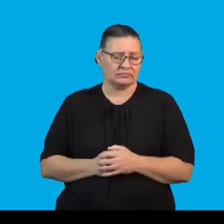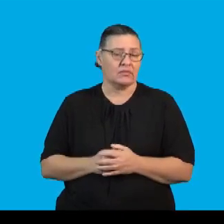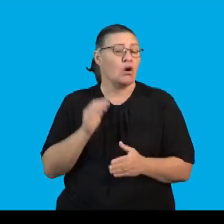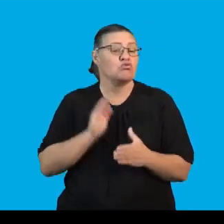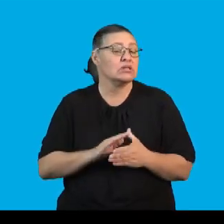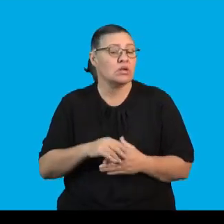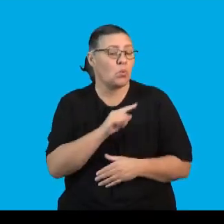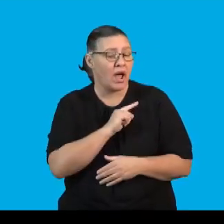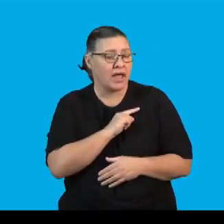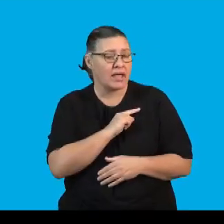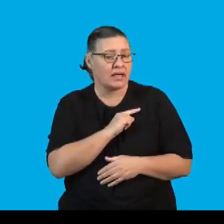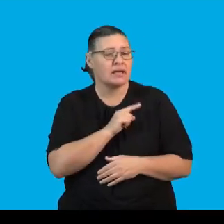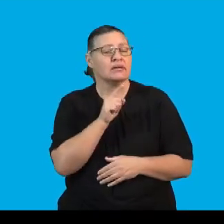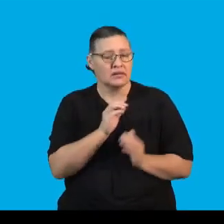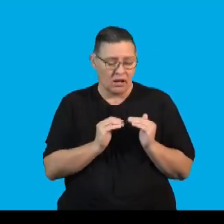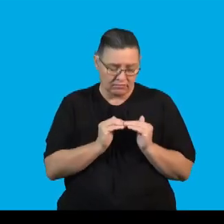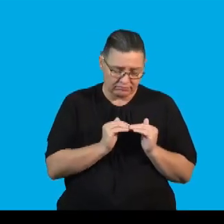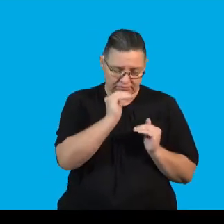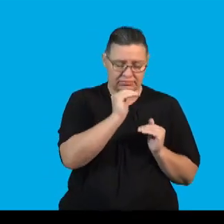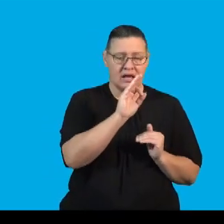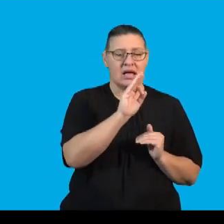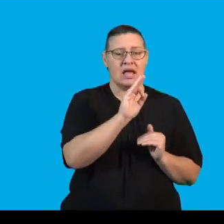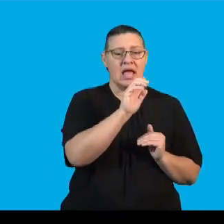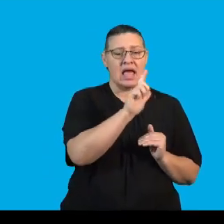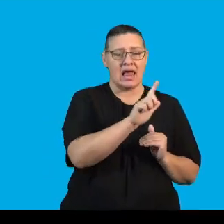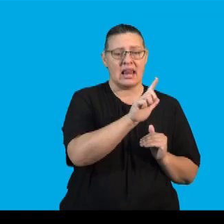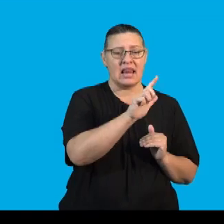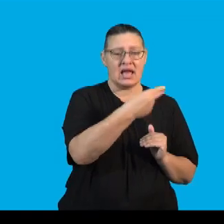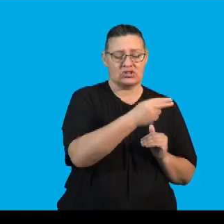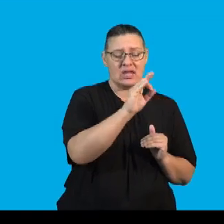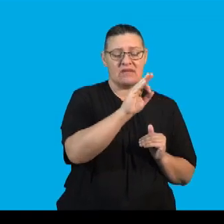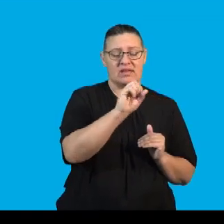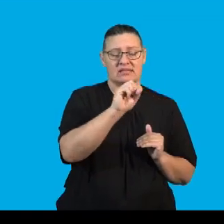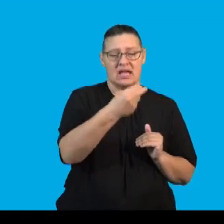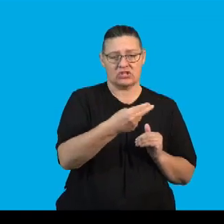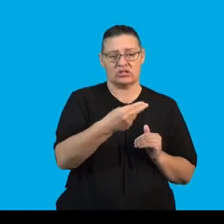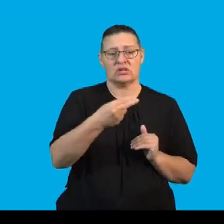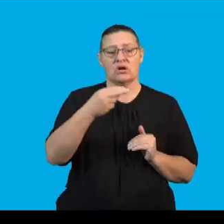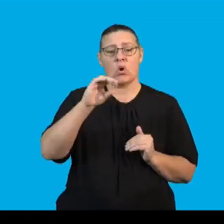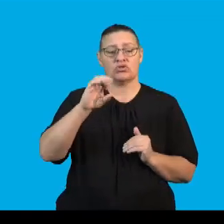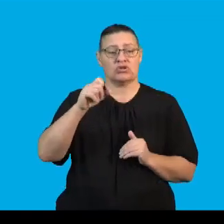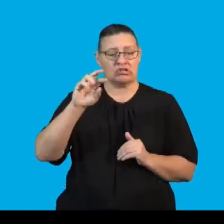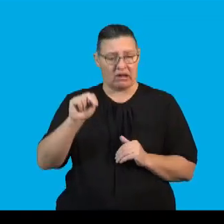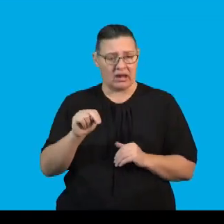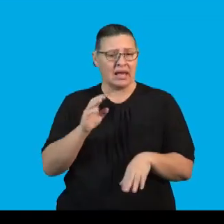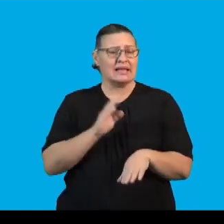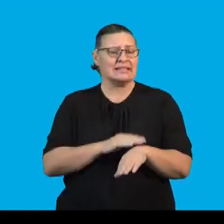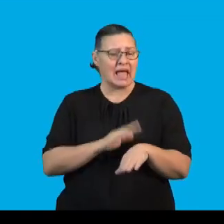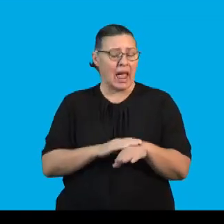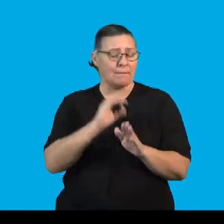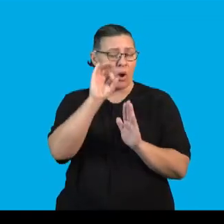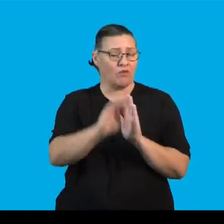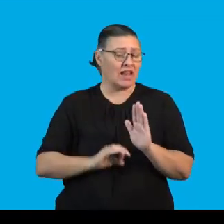And the reasons are, there's a rise in levels of LH, FSH, and estrogen around the time